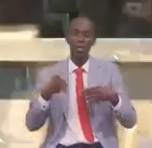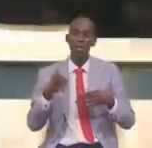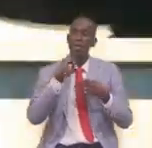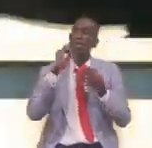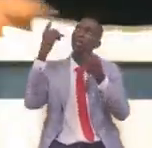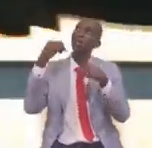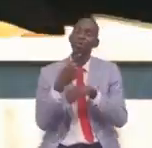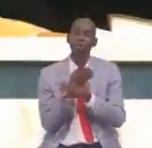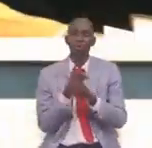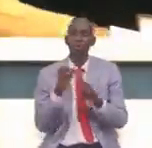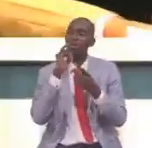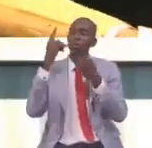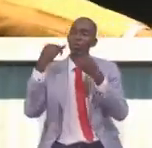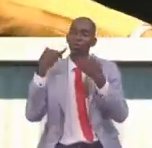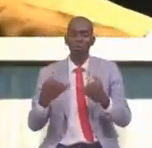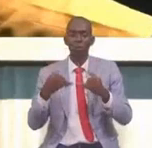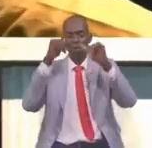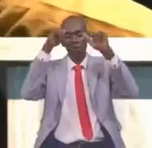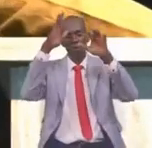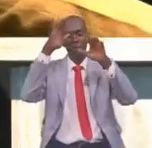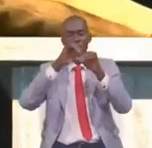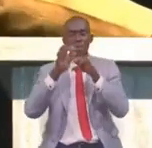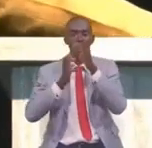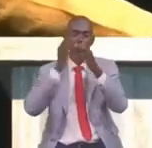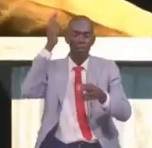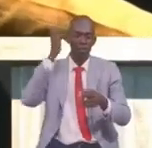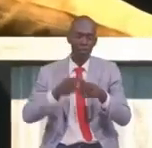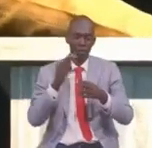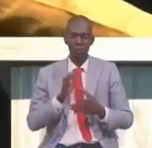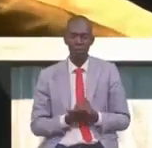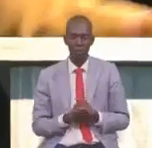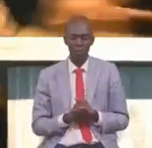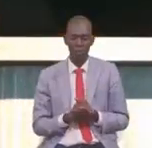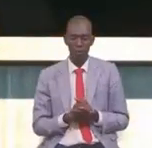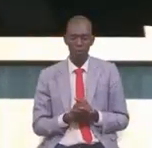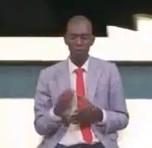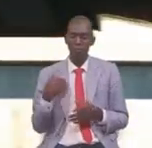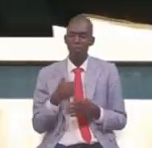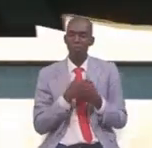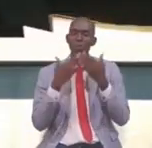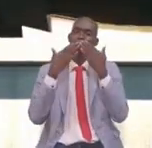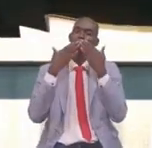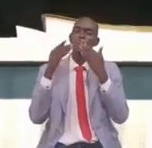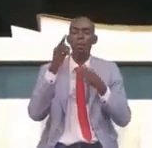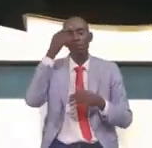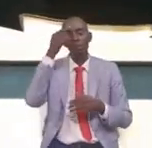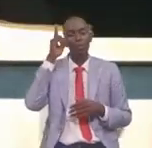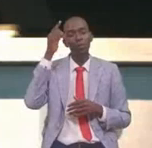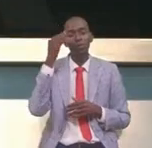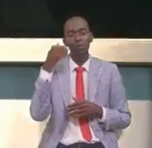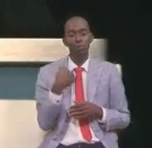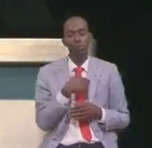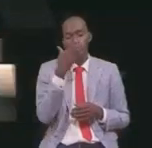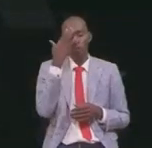is coming now. Father, in Jesus' name. Amen. We thank you because we know you're